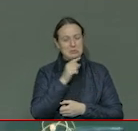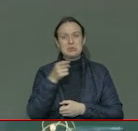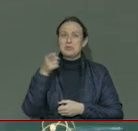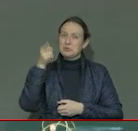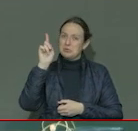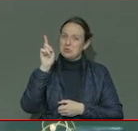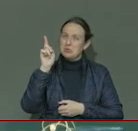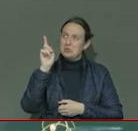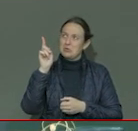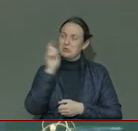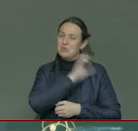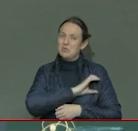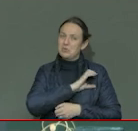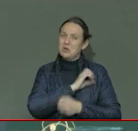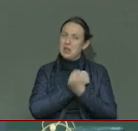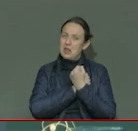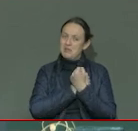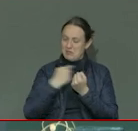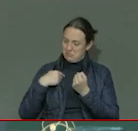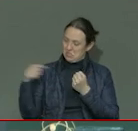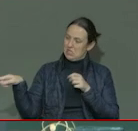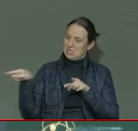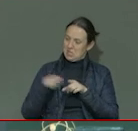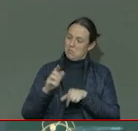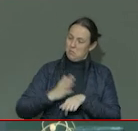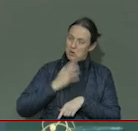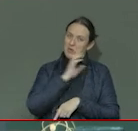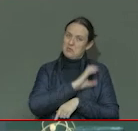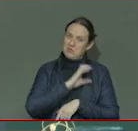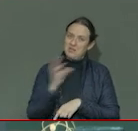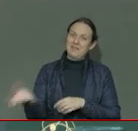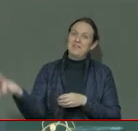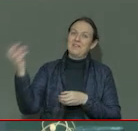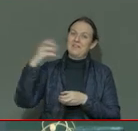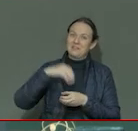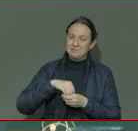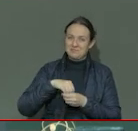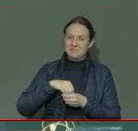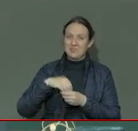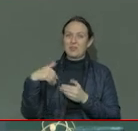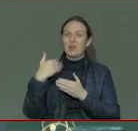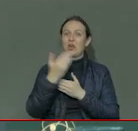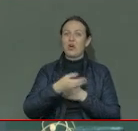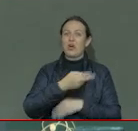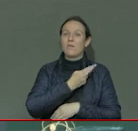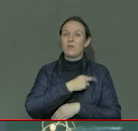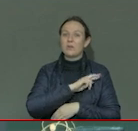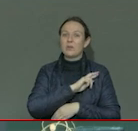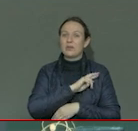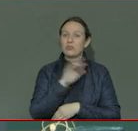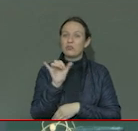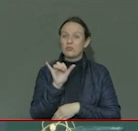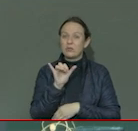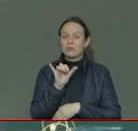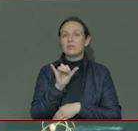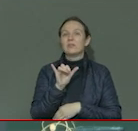he realizes, but I also want to become Christian. And after he becomes Christian, the next religion that he follows is